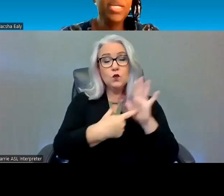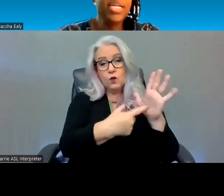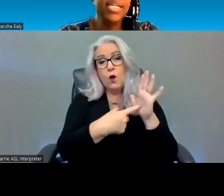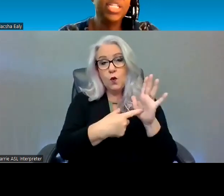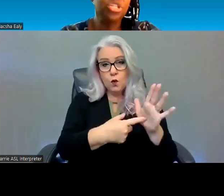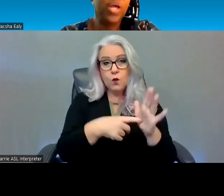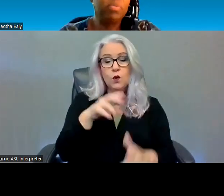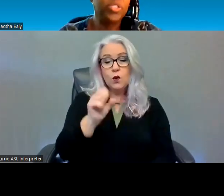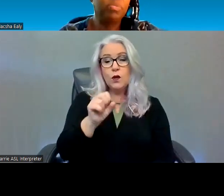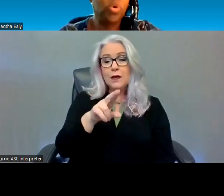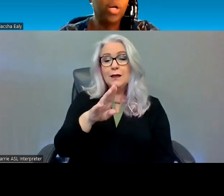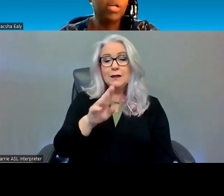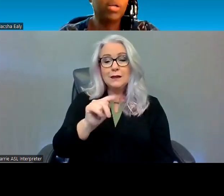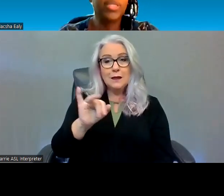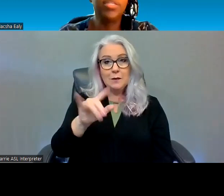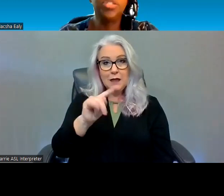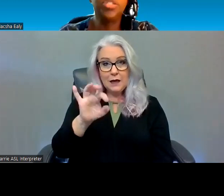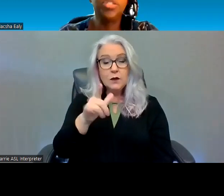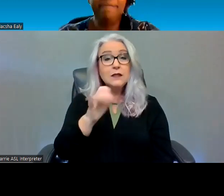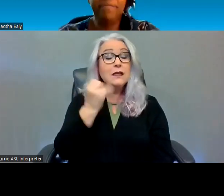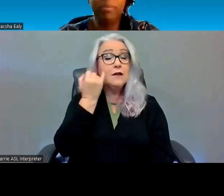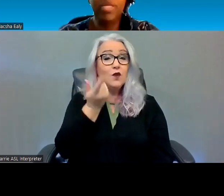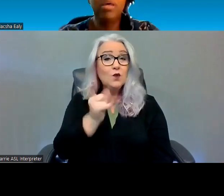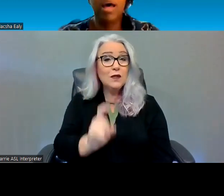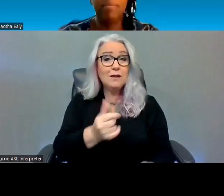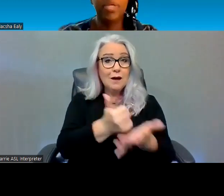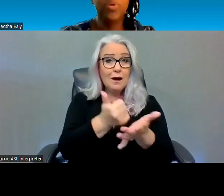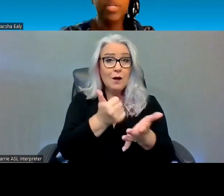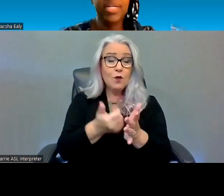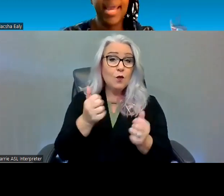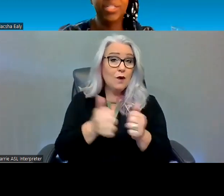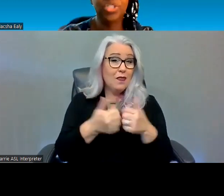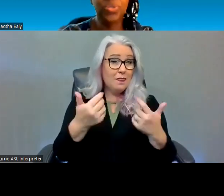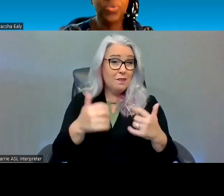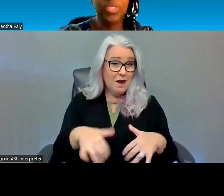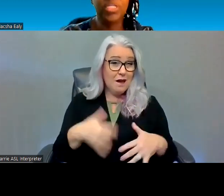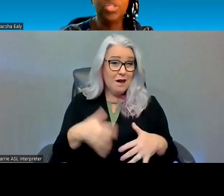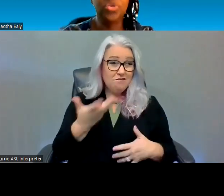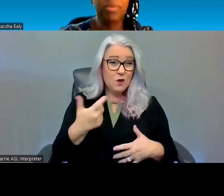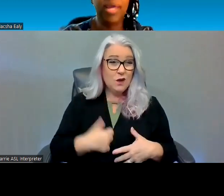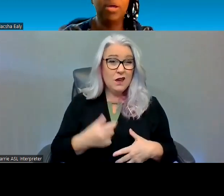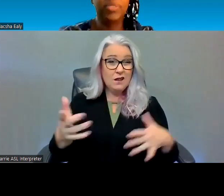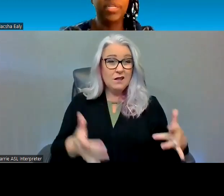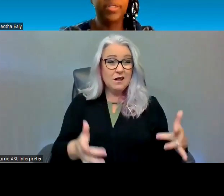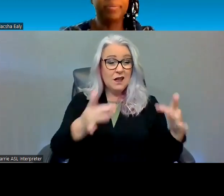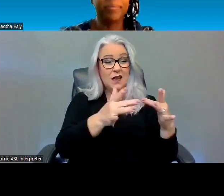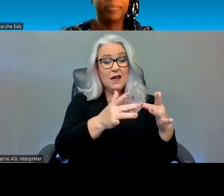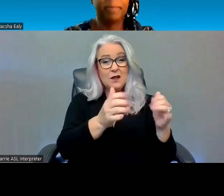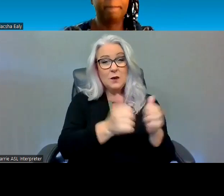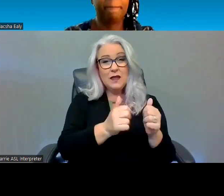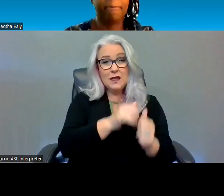if you need any additional help or support with the Zoom platform, you can connect to the Zoom Help